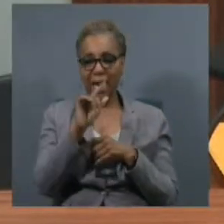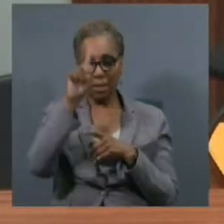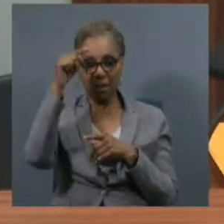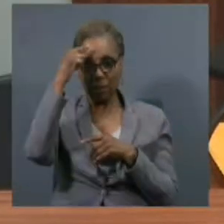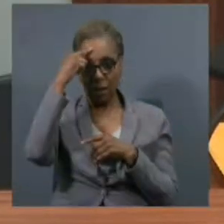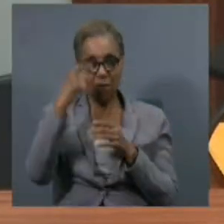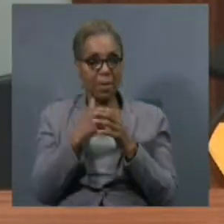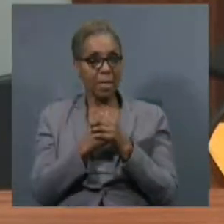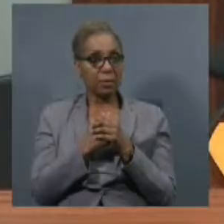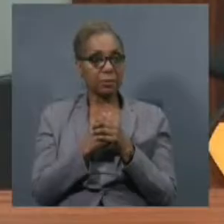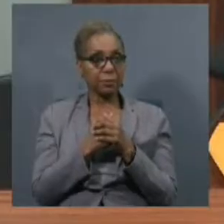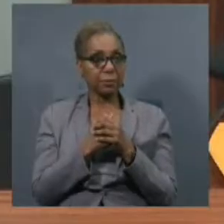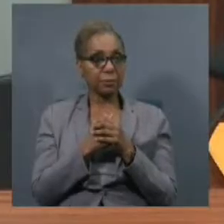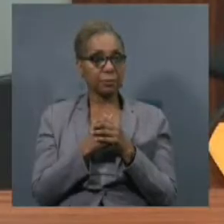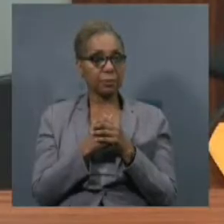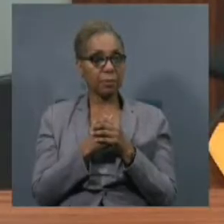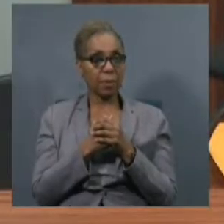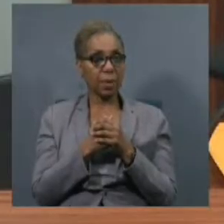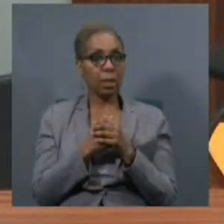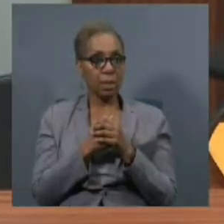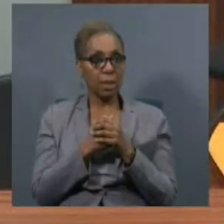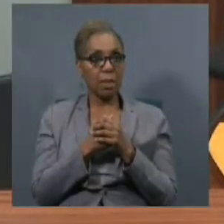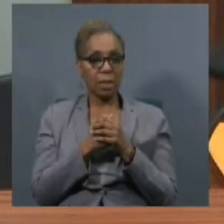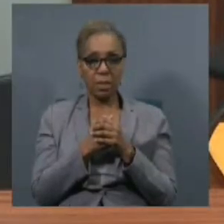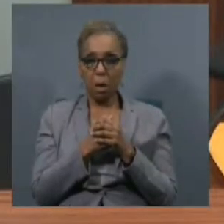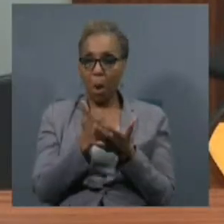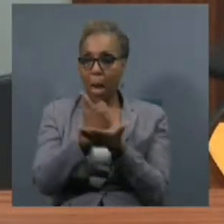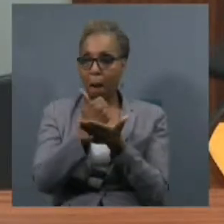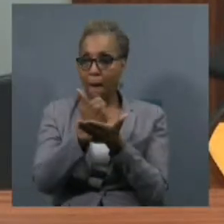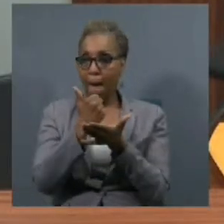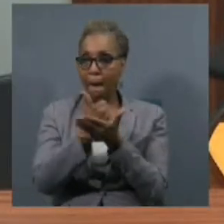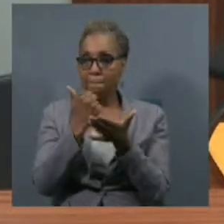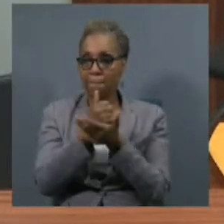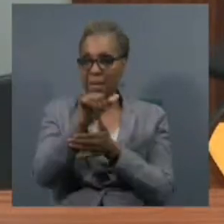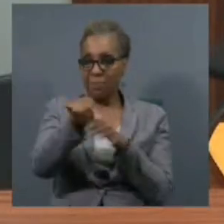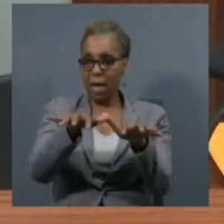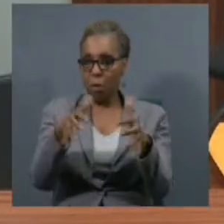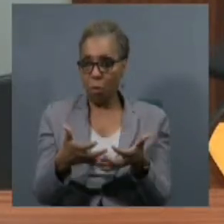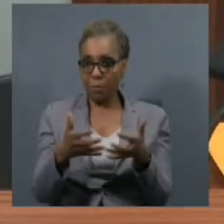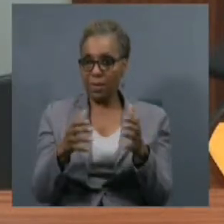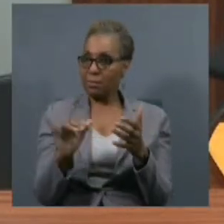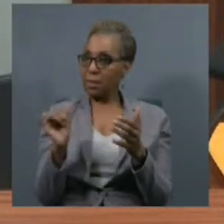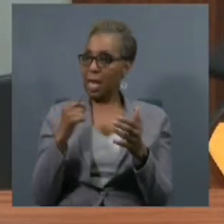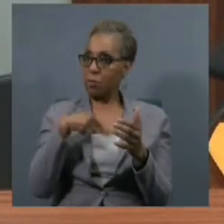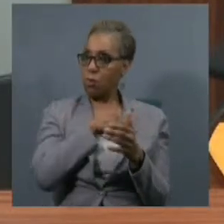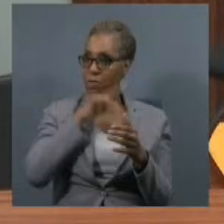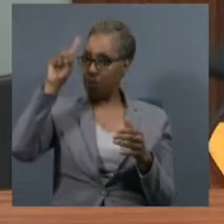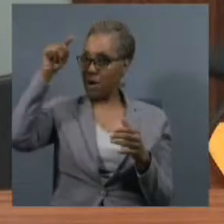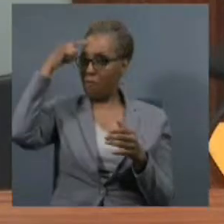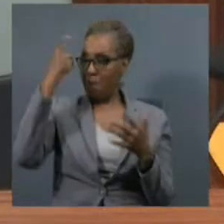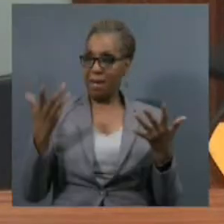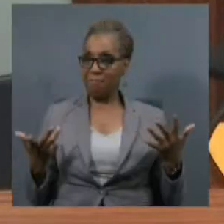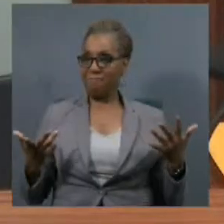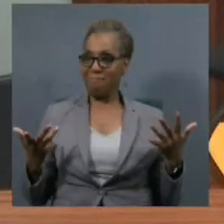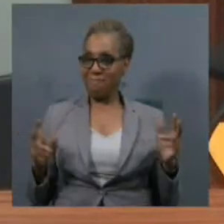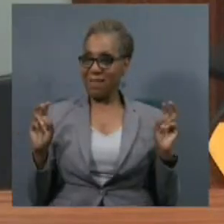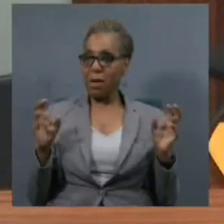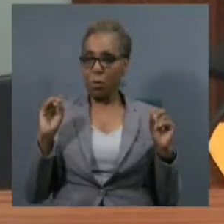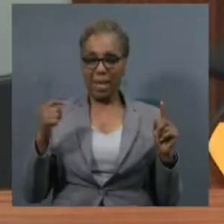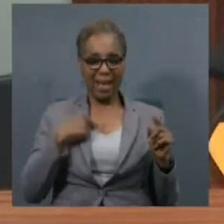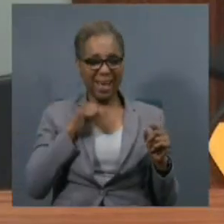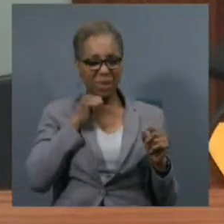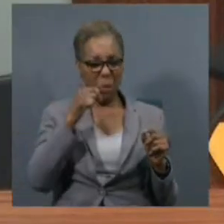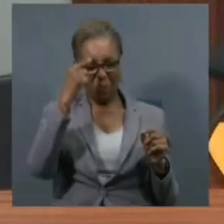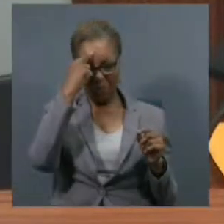government coming to the rescue of this entity. We're the government here. I don't see it any